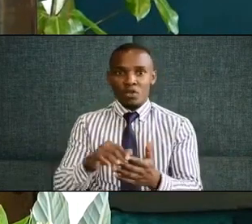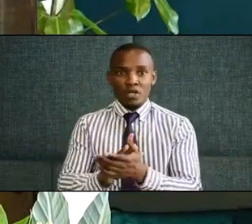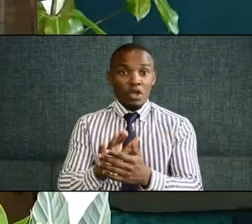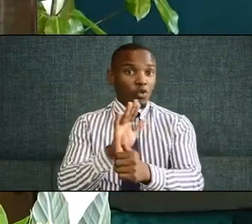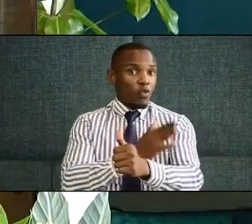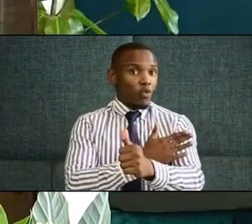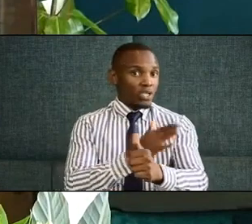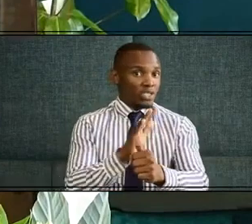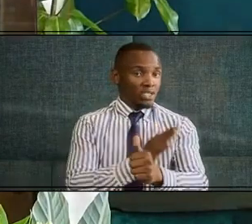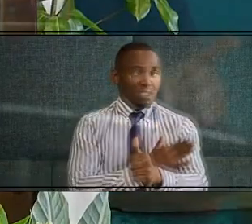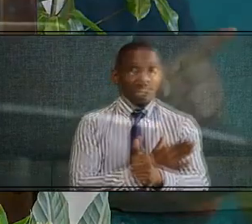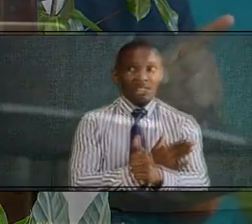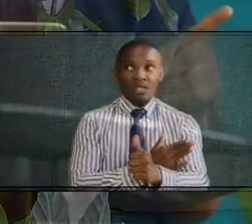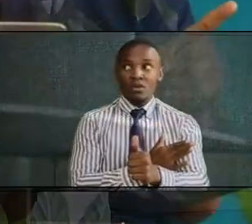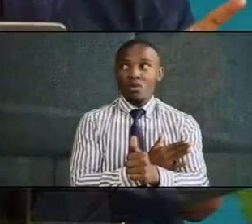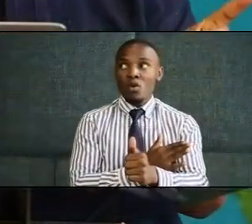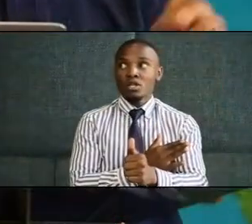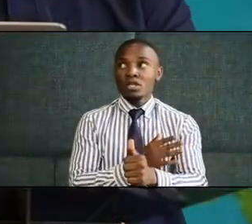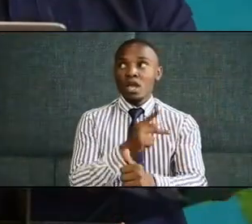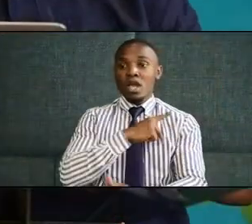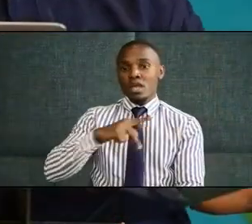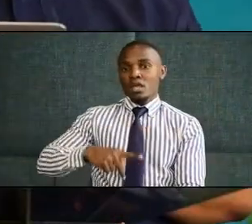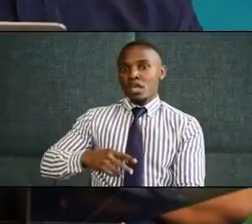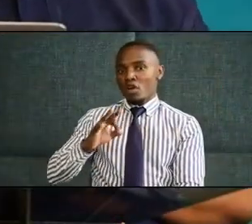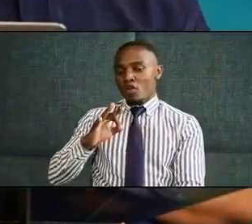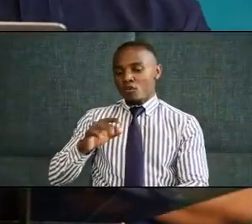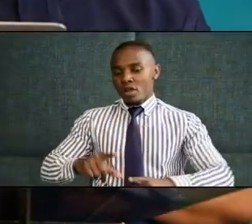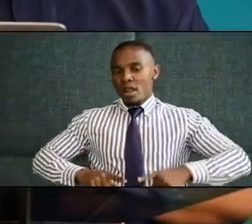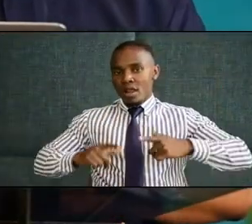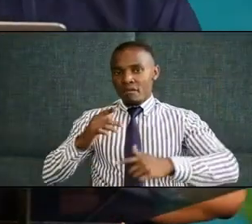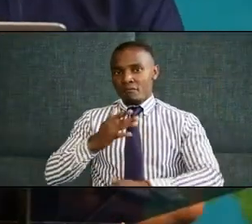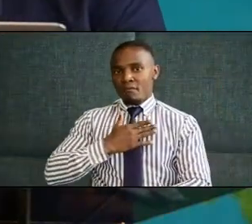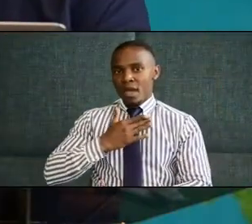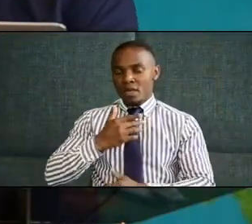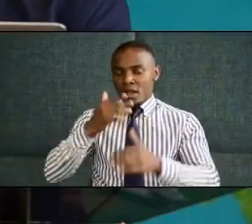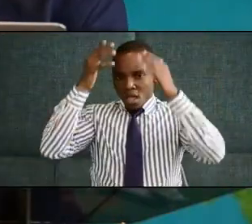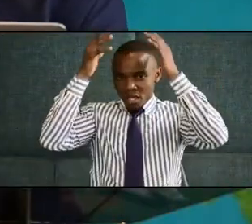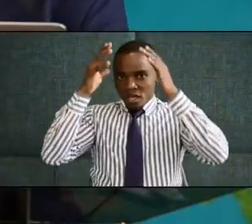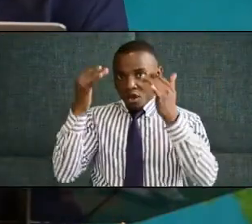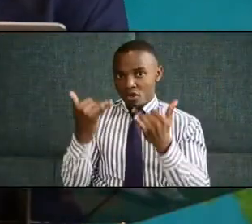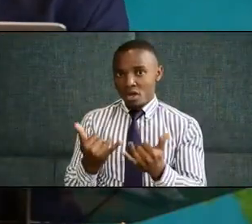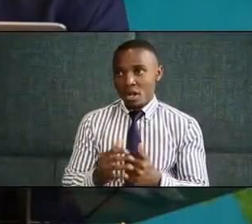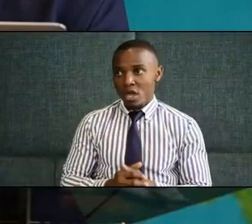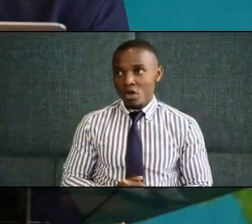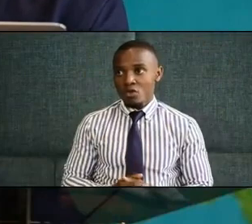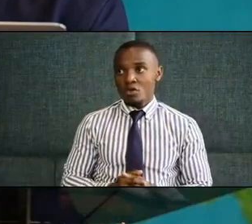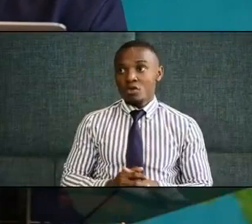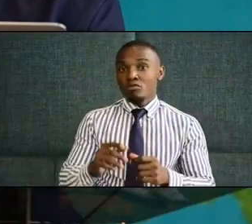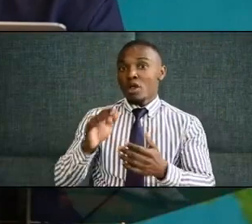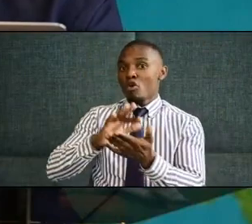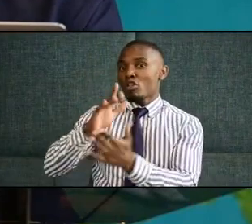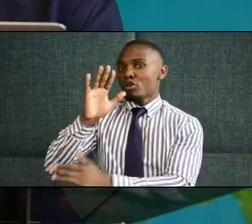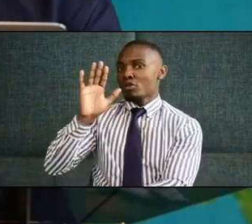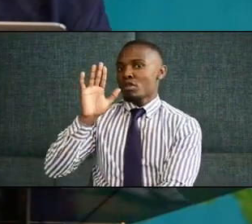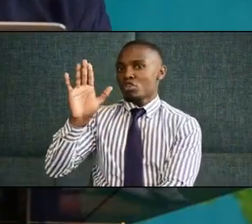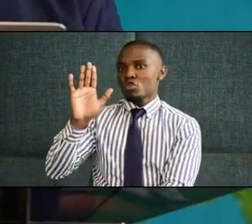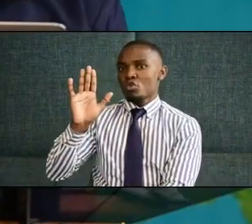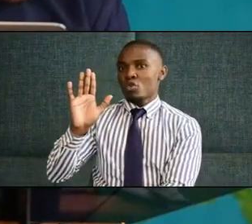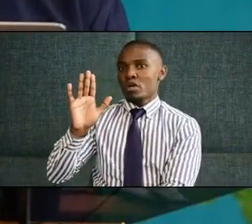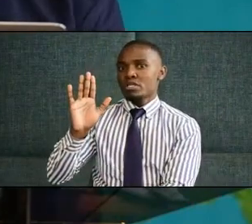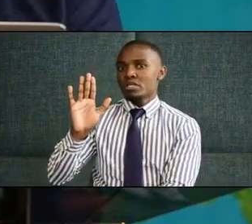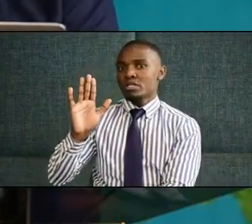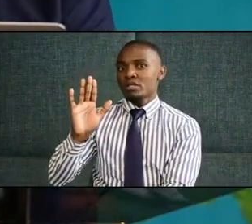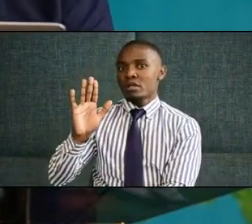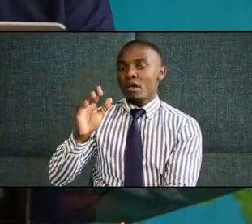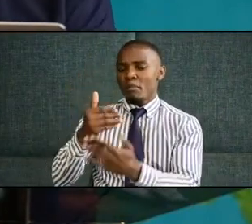song. King of my life, I crown thee now. Thine shall the glory be,